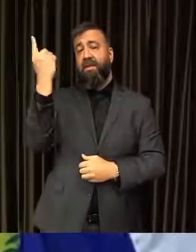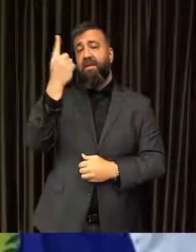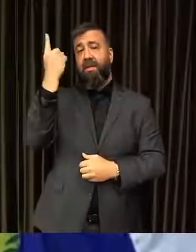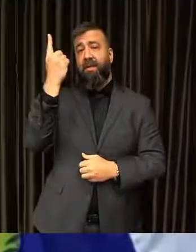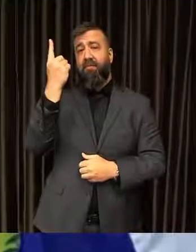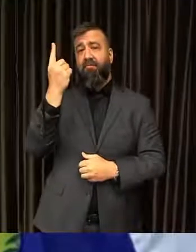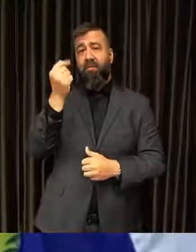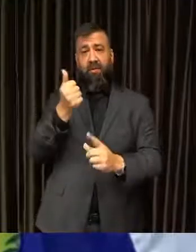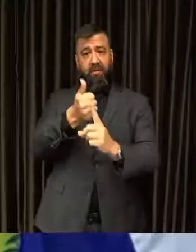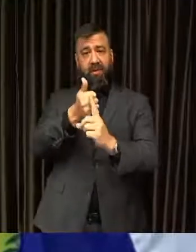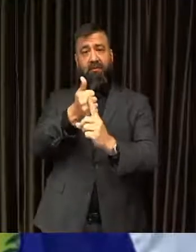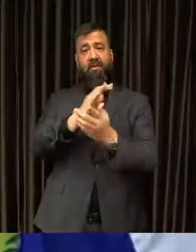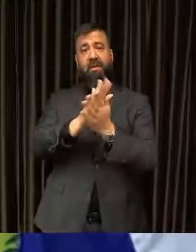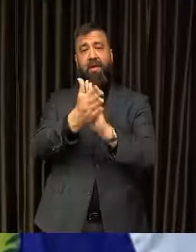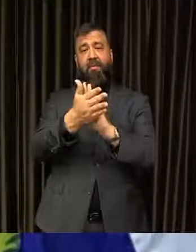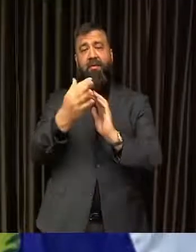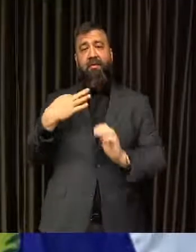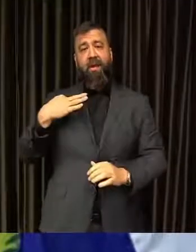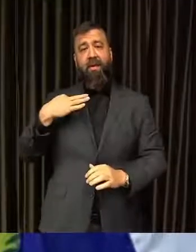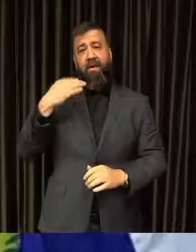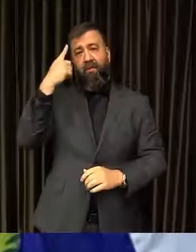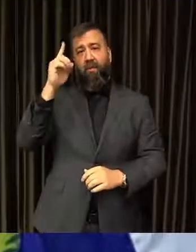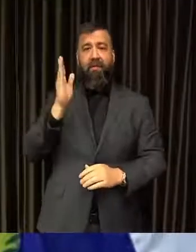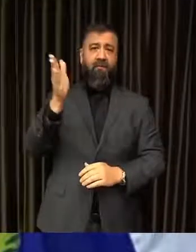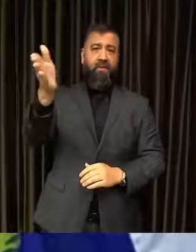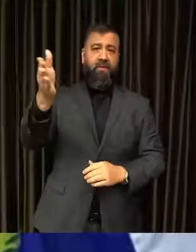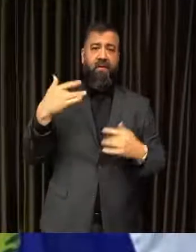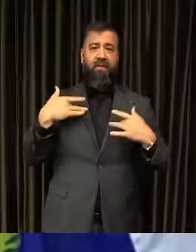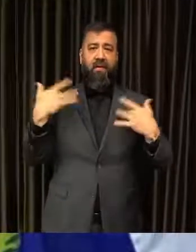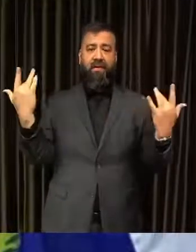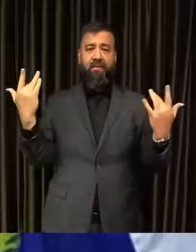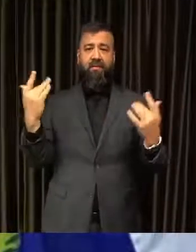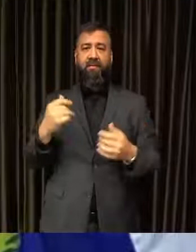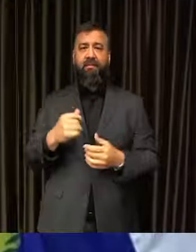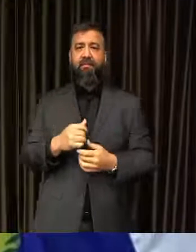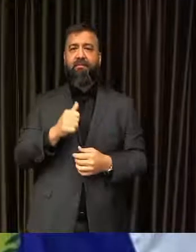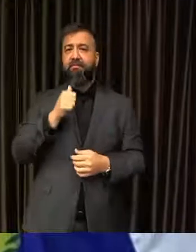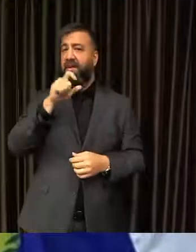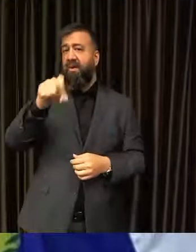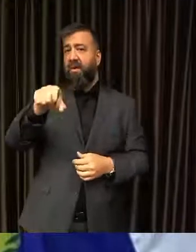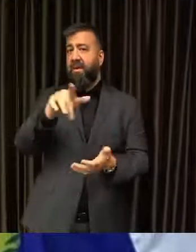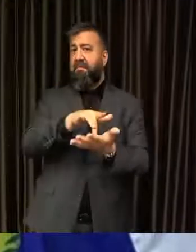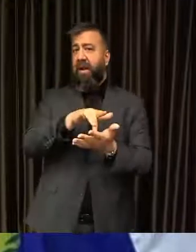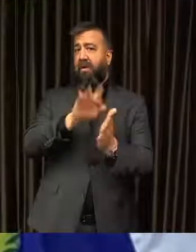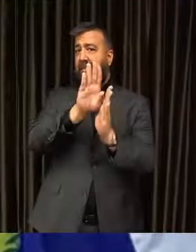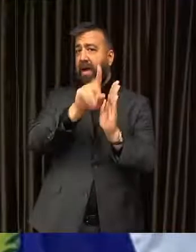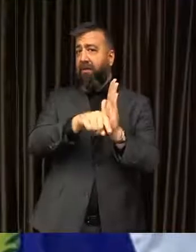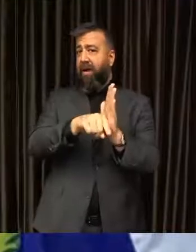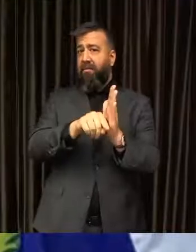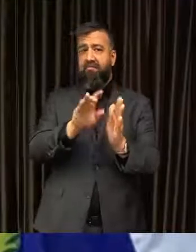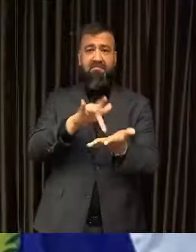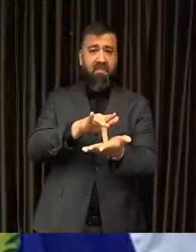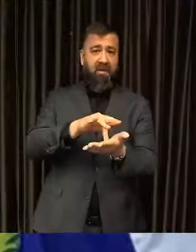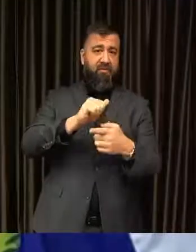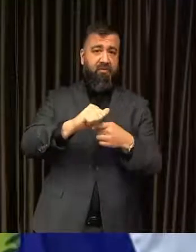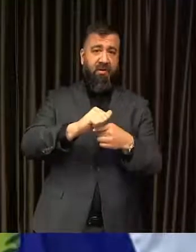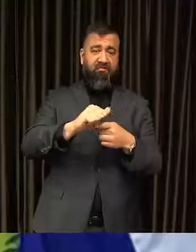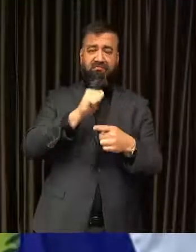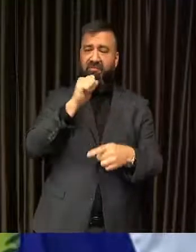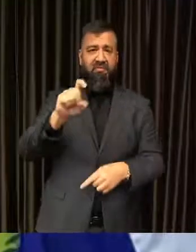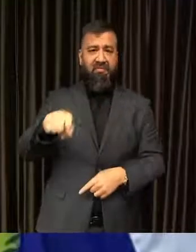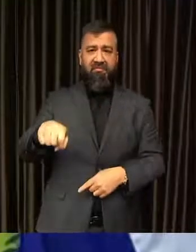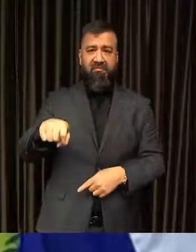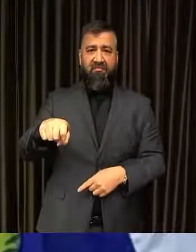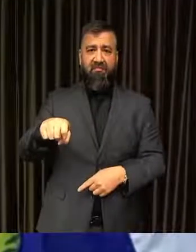need by becoming a volunteer at future events. You do not need to have a medical background or training to help. We need volunteers